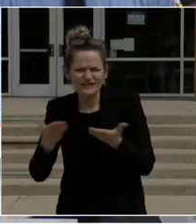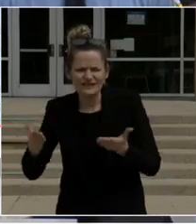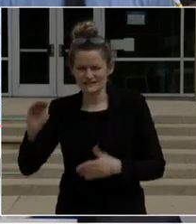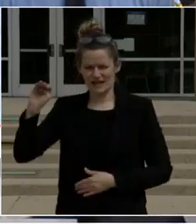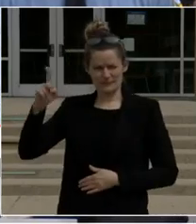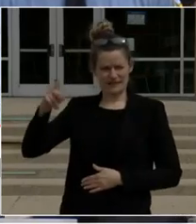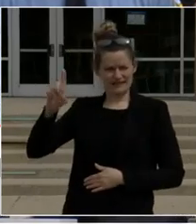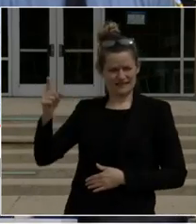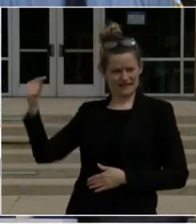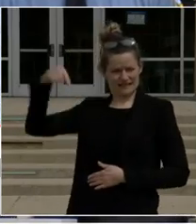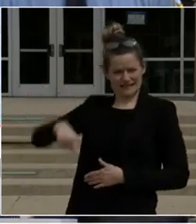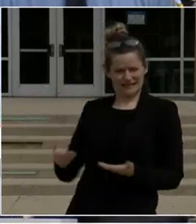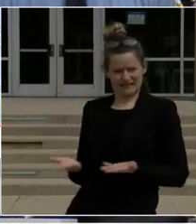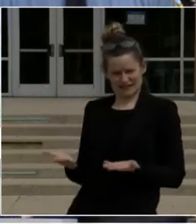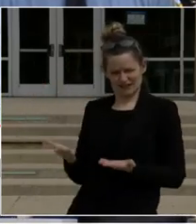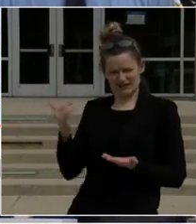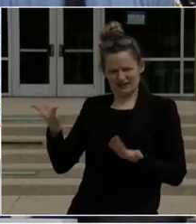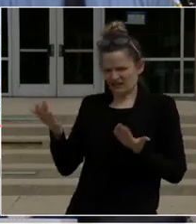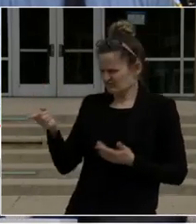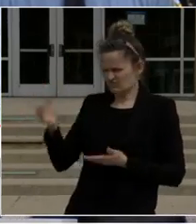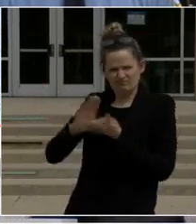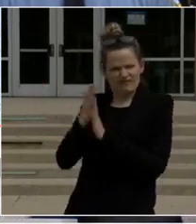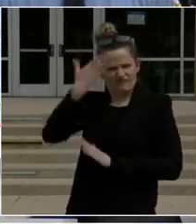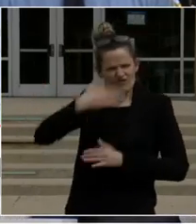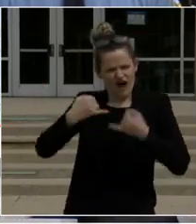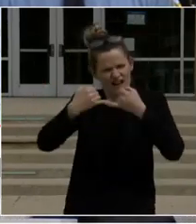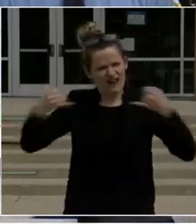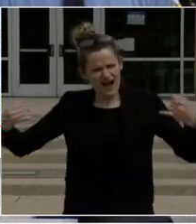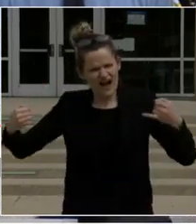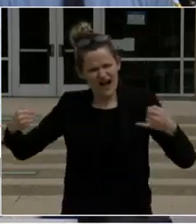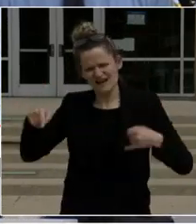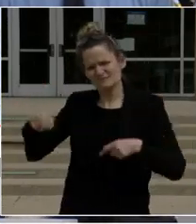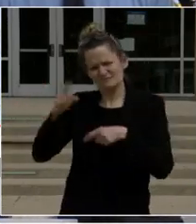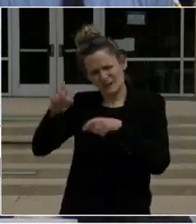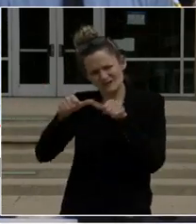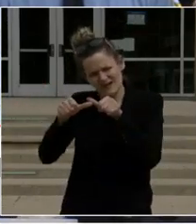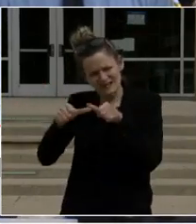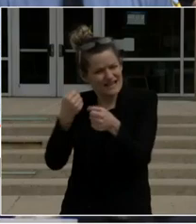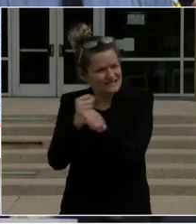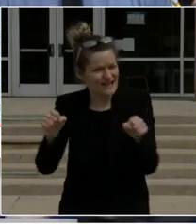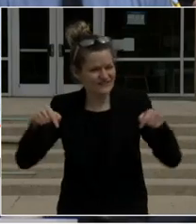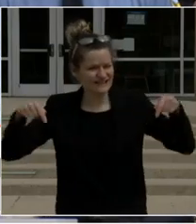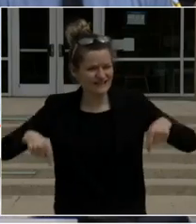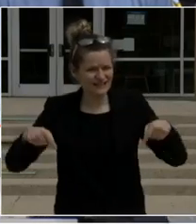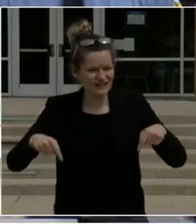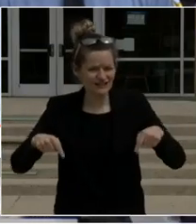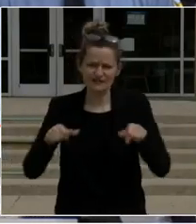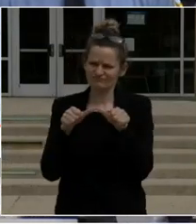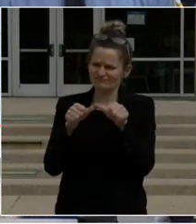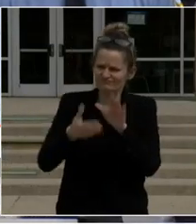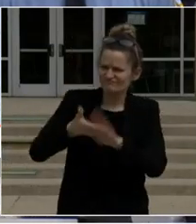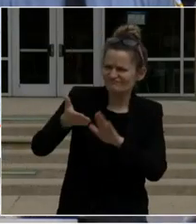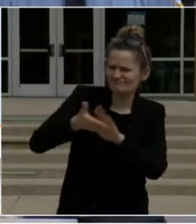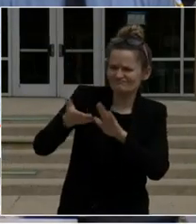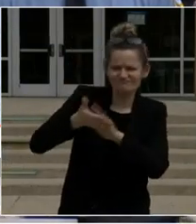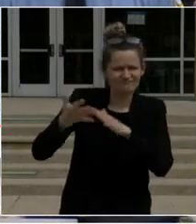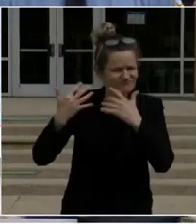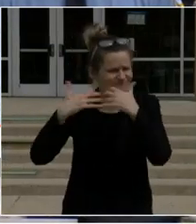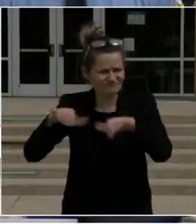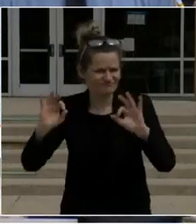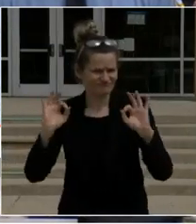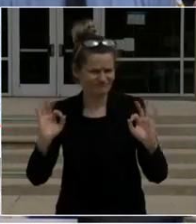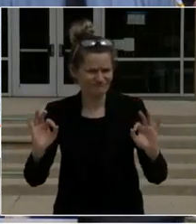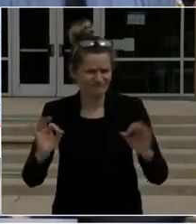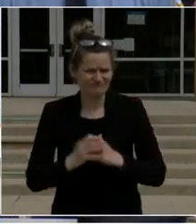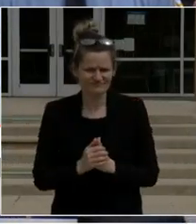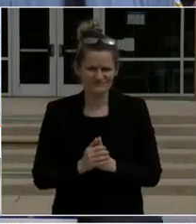lines to make sure that the city can function. So what I have proposed is $30 million for hiring, recruiting,